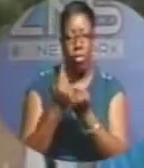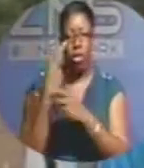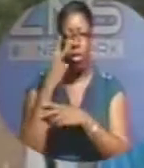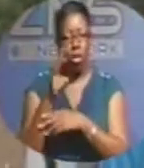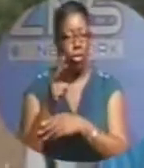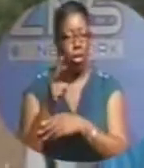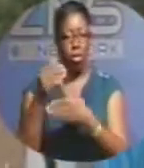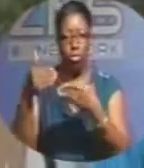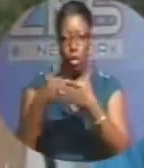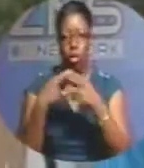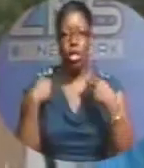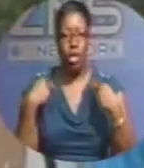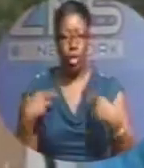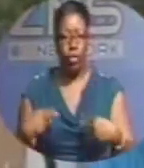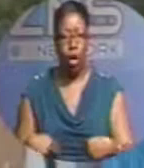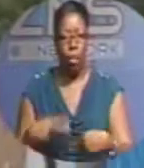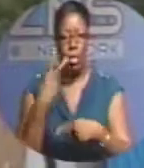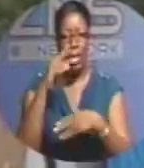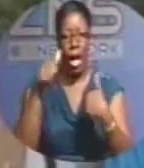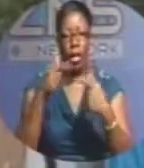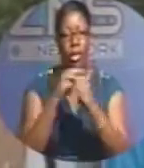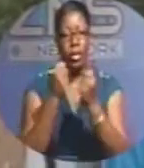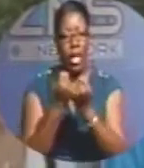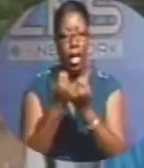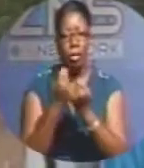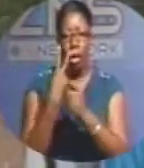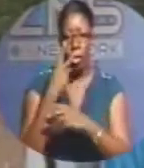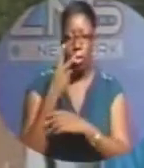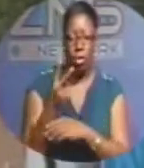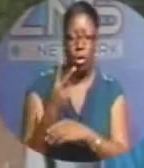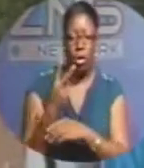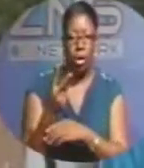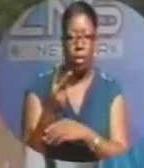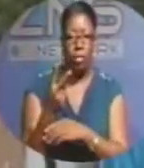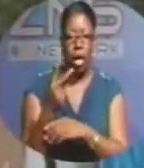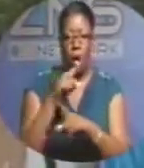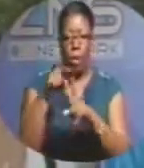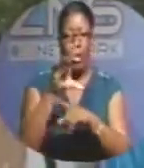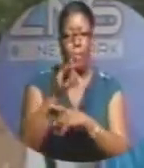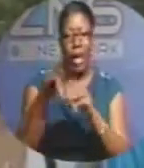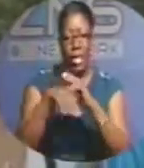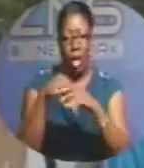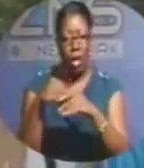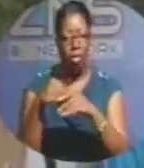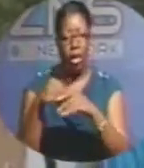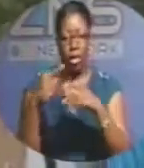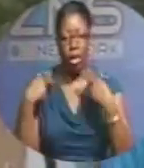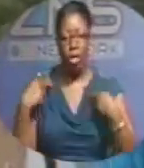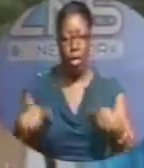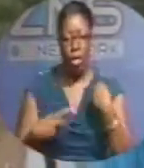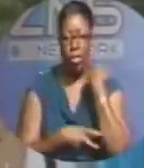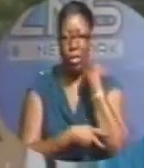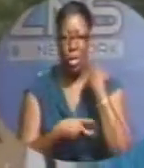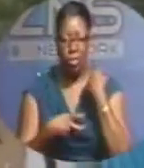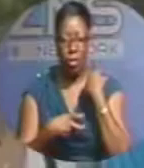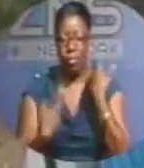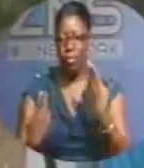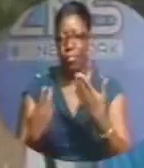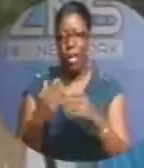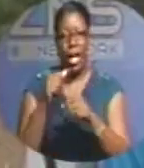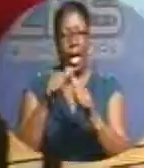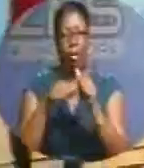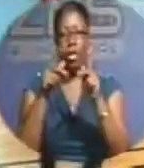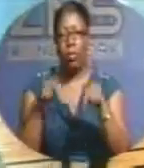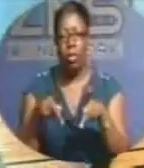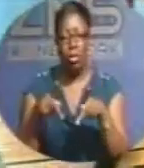uniforms and how the team is going to look, how Team Bahamas is going to look. And when they found out that happened, everybody was,